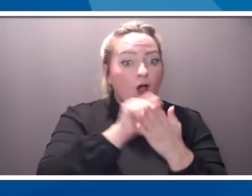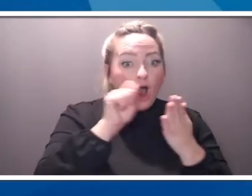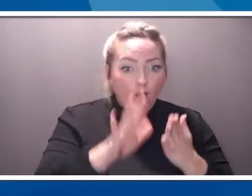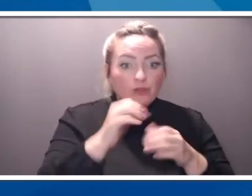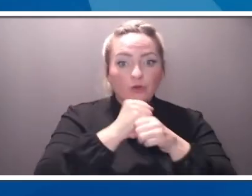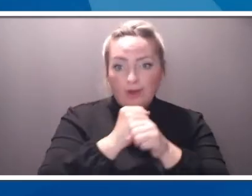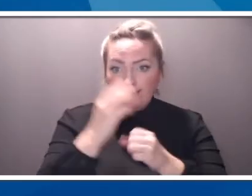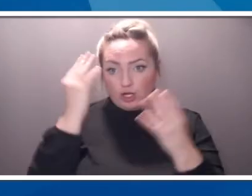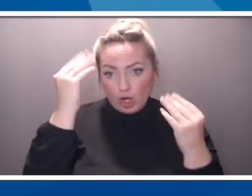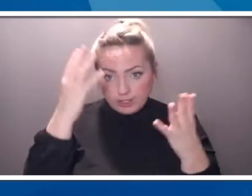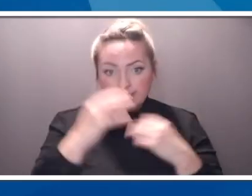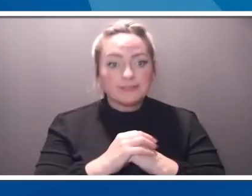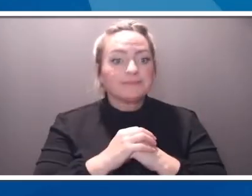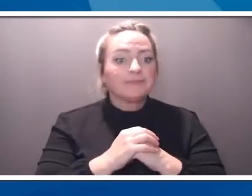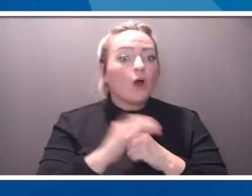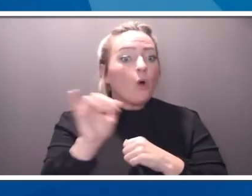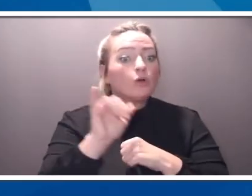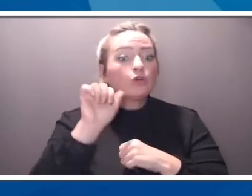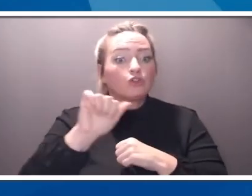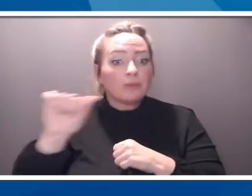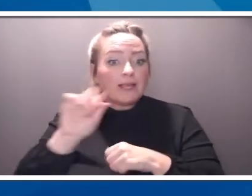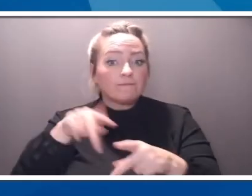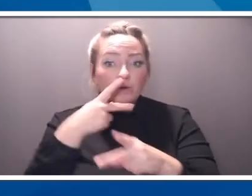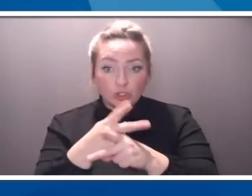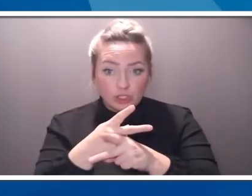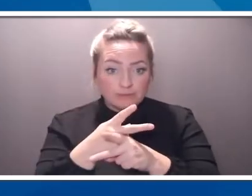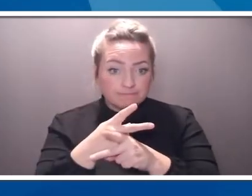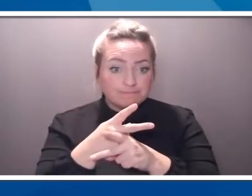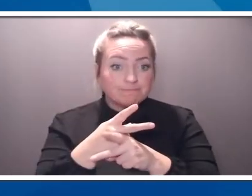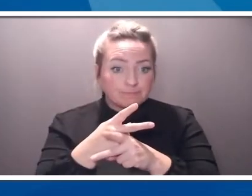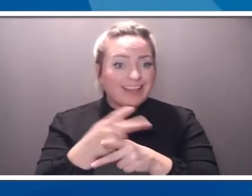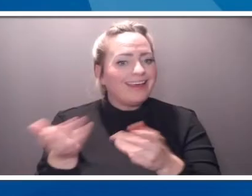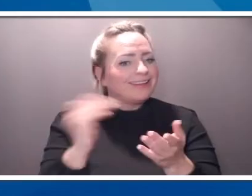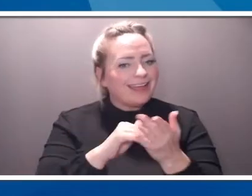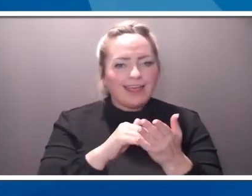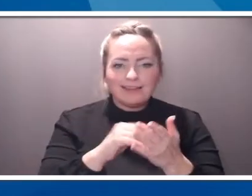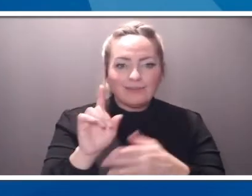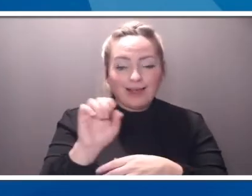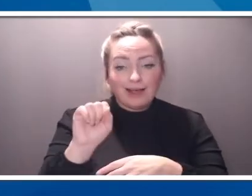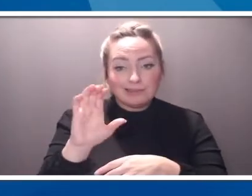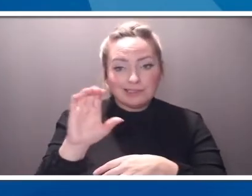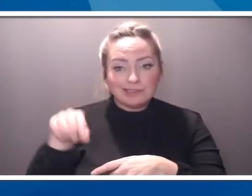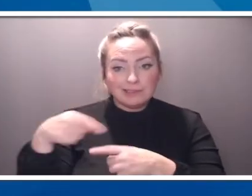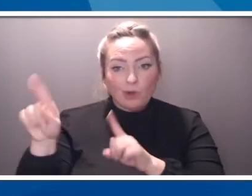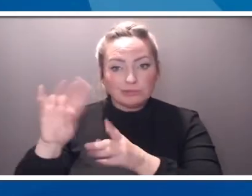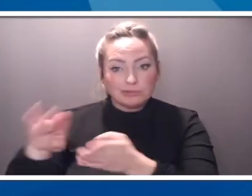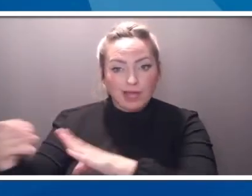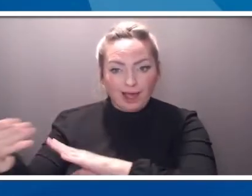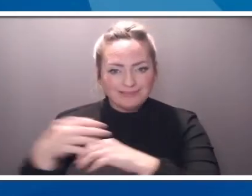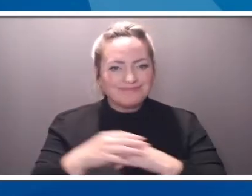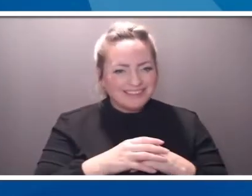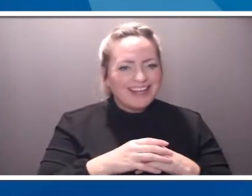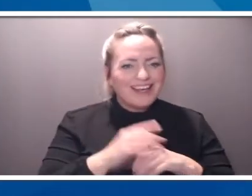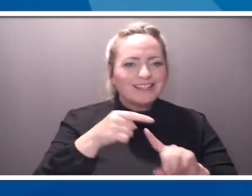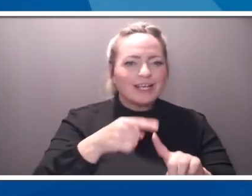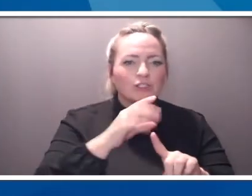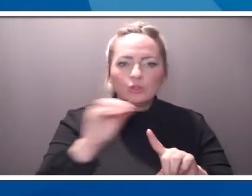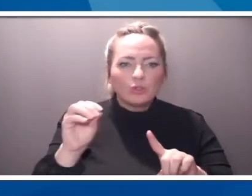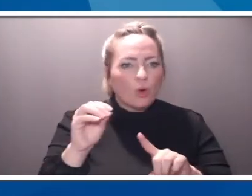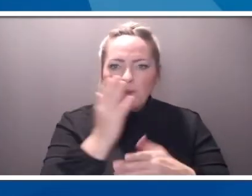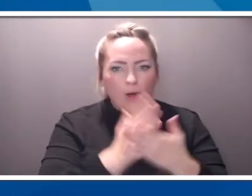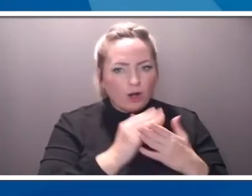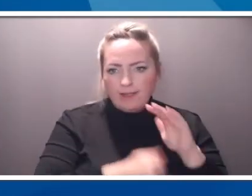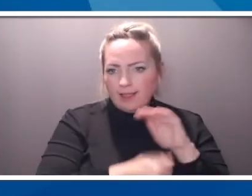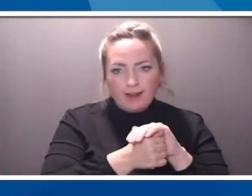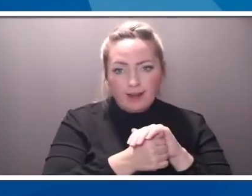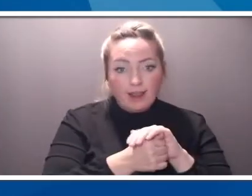hidden due to author-created content. There's also a AAA version of this, again, where SCs go to die, that